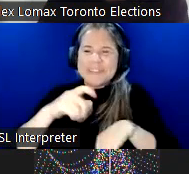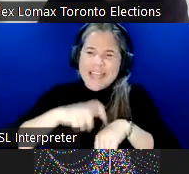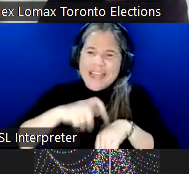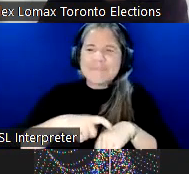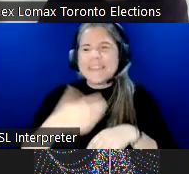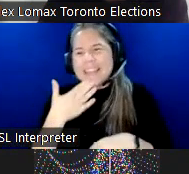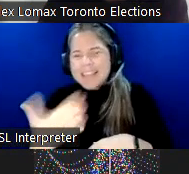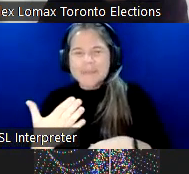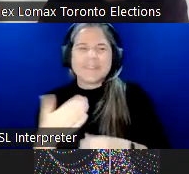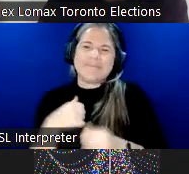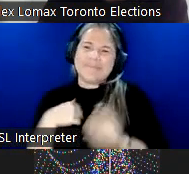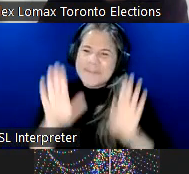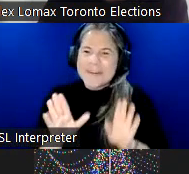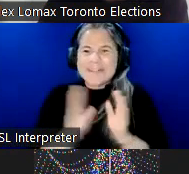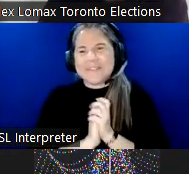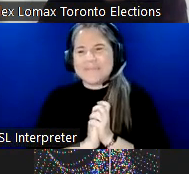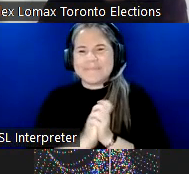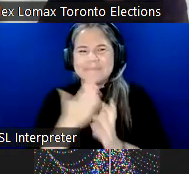Thanks. It's a wonderful.